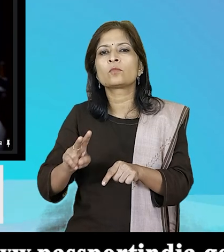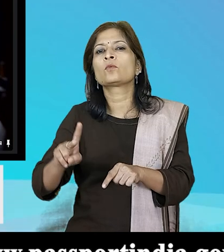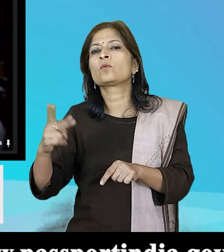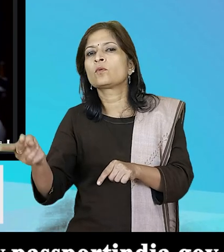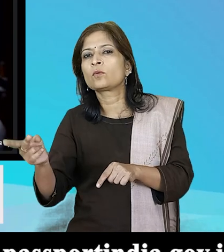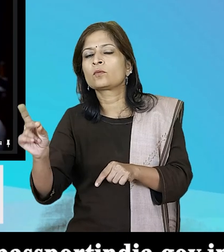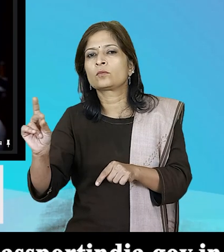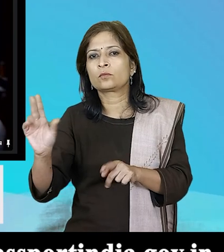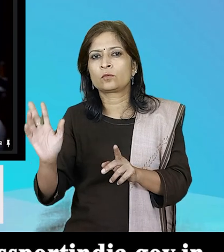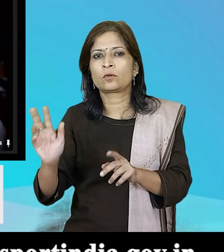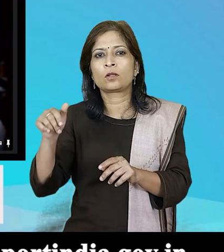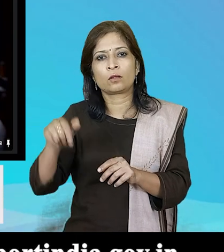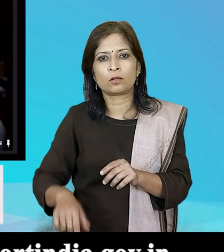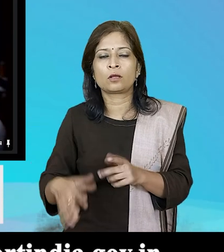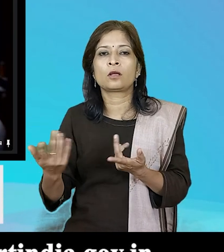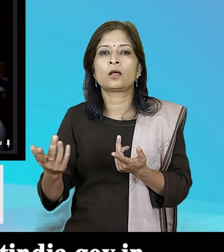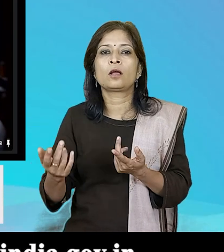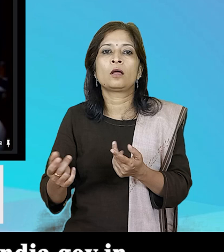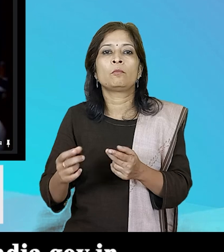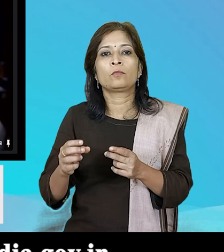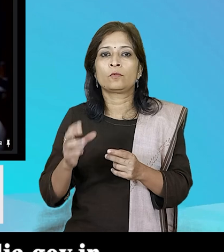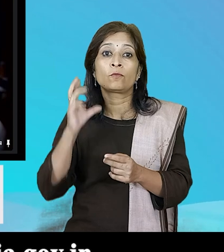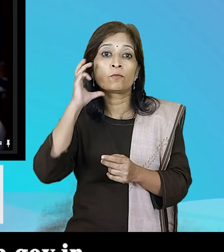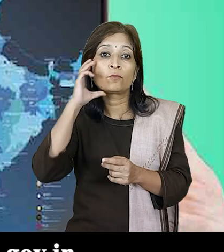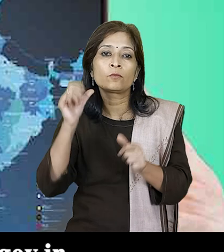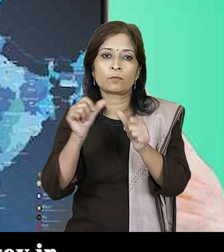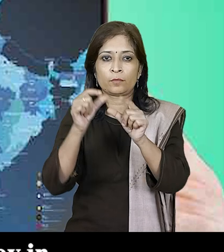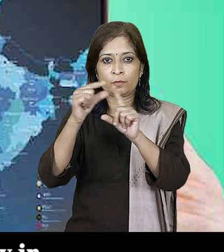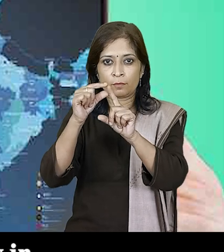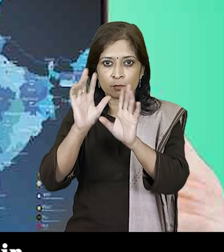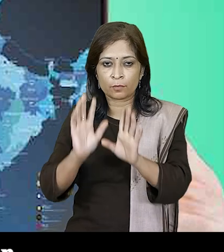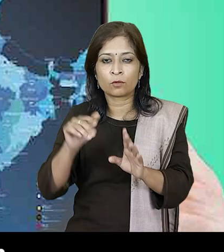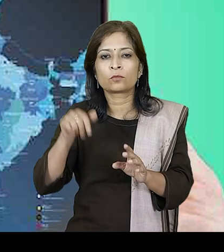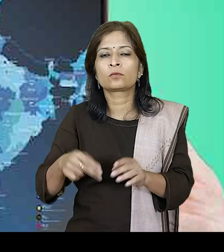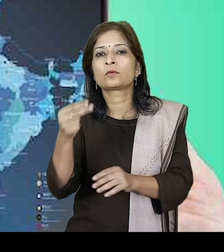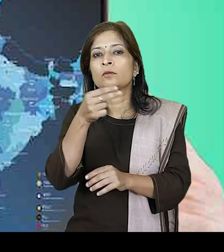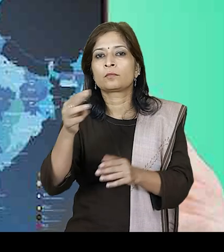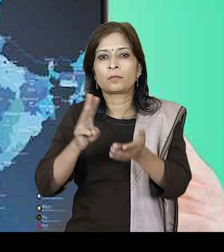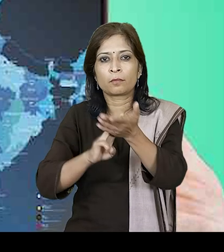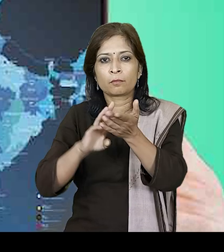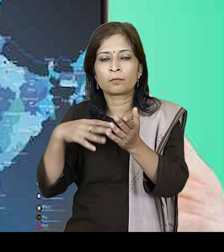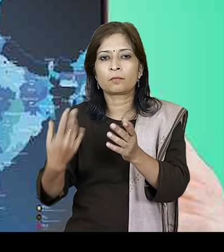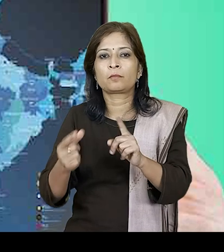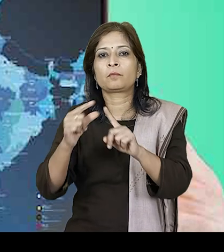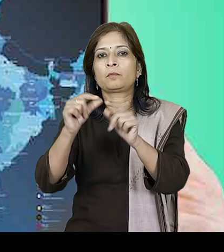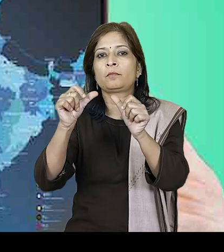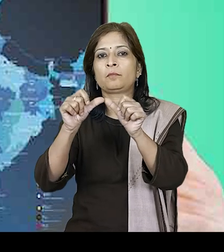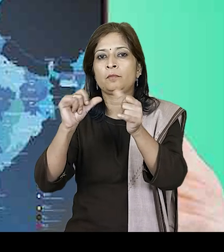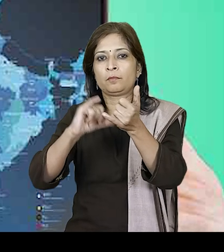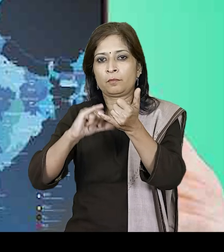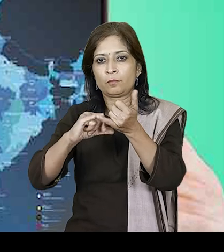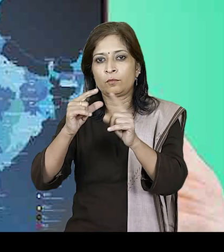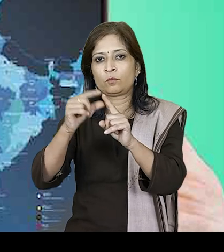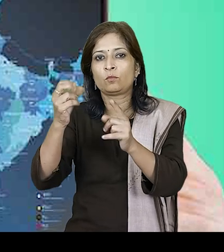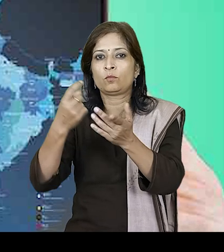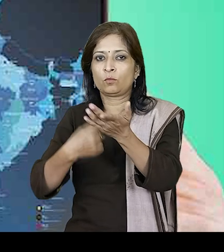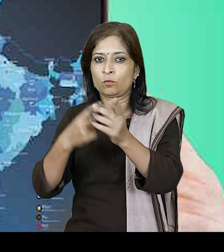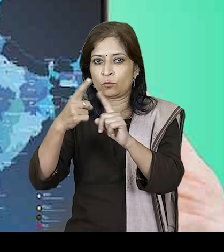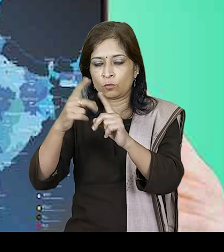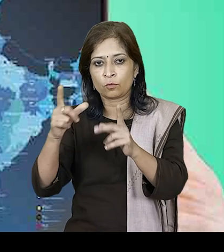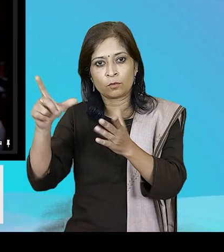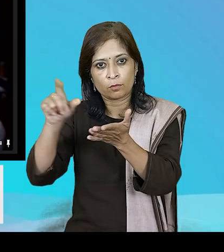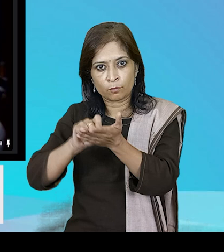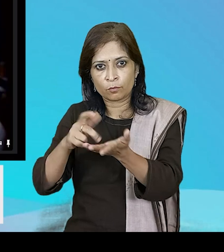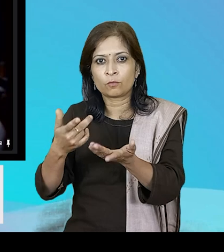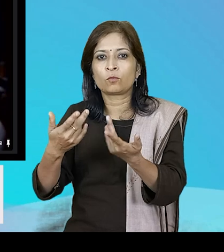passportindia.gov.in. Other than that, we also have a mobile application which is the M Passport app. So you just need to download it on your